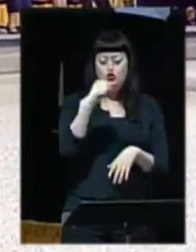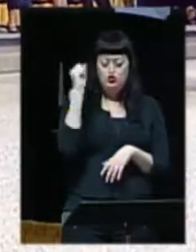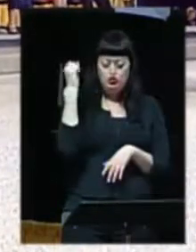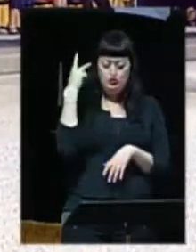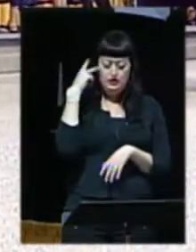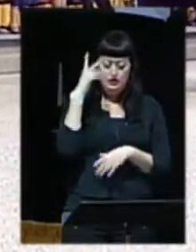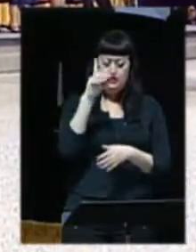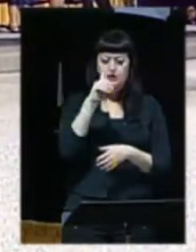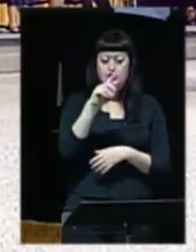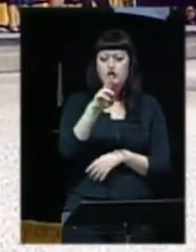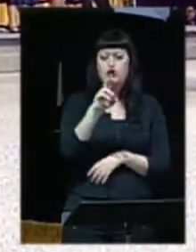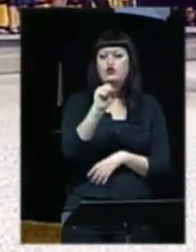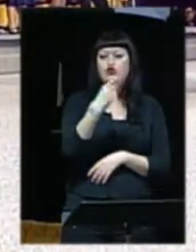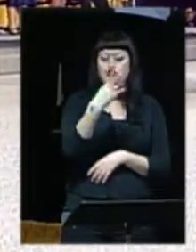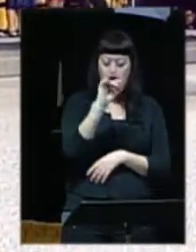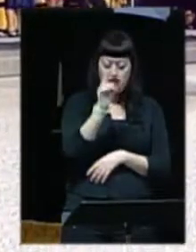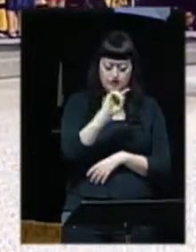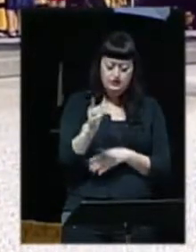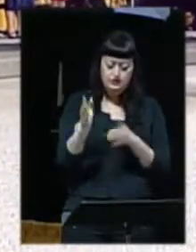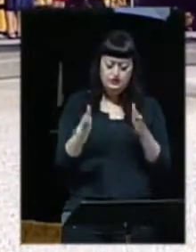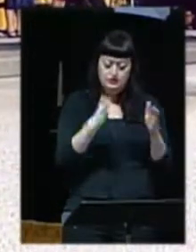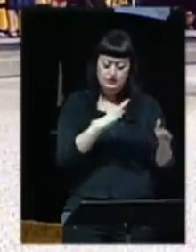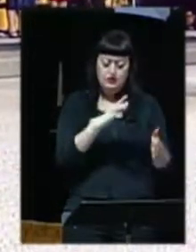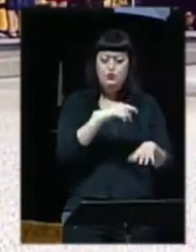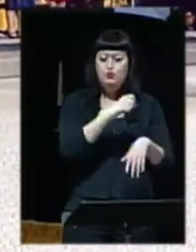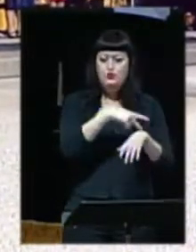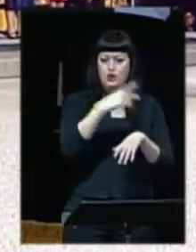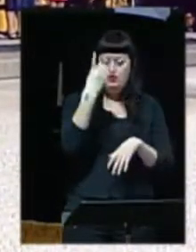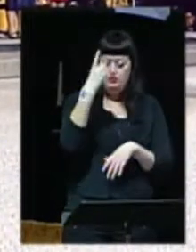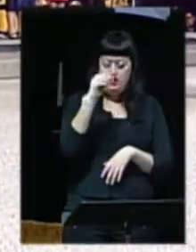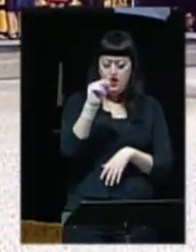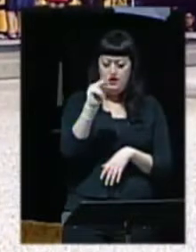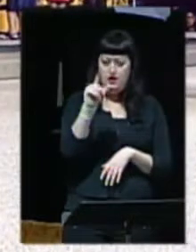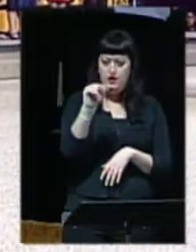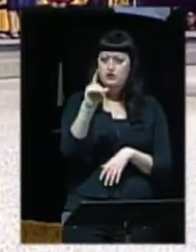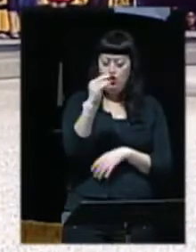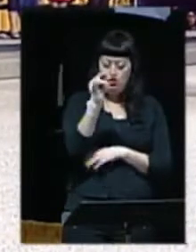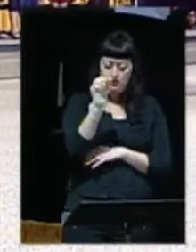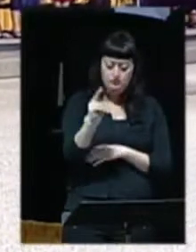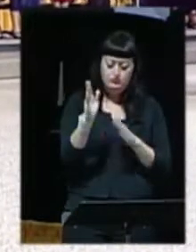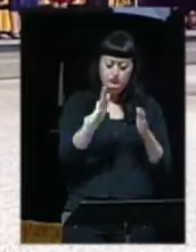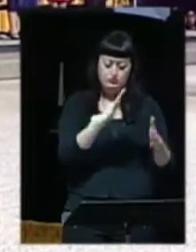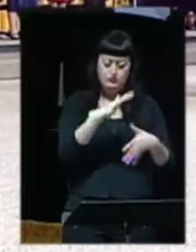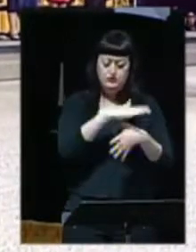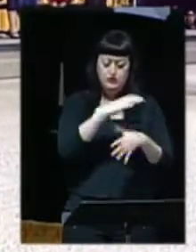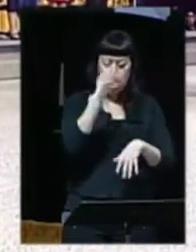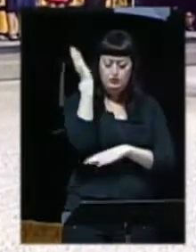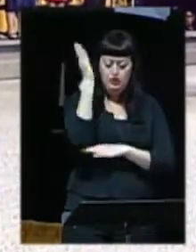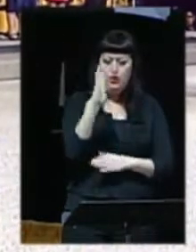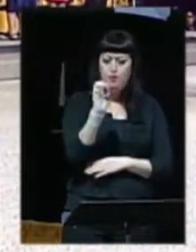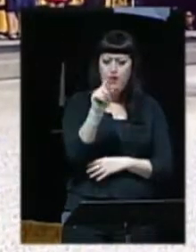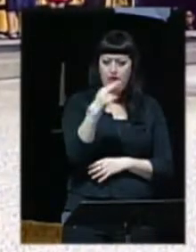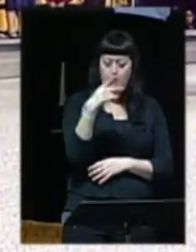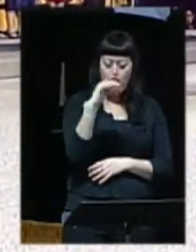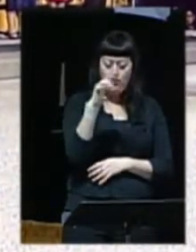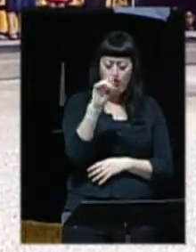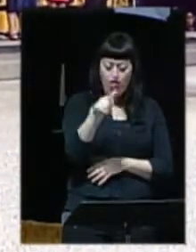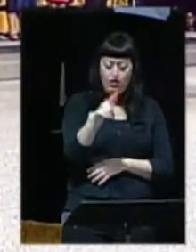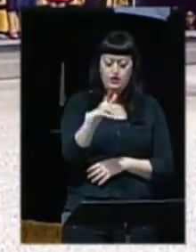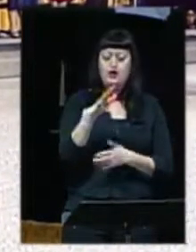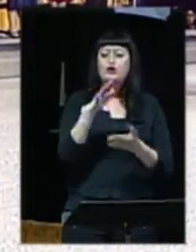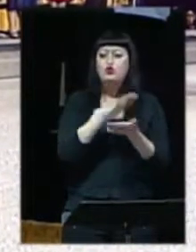Beth Podall, School Board Member Robin Nelson, and Assistant Principal Mark Blanchin. We also have with